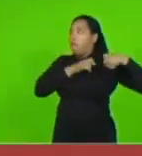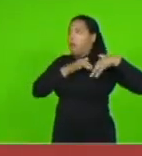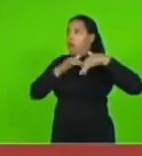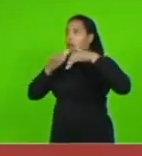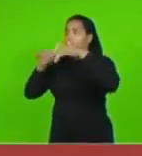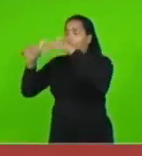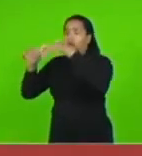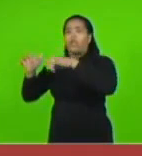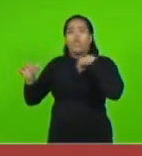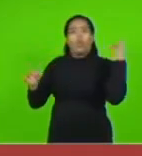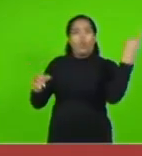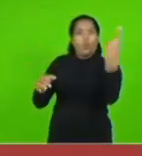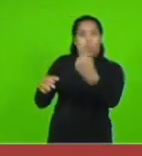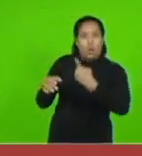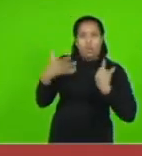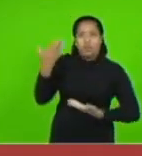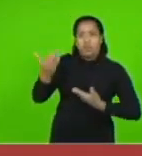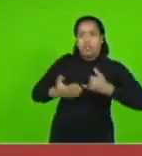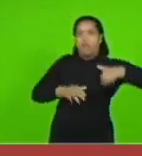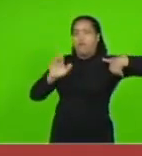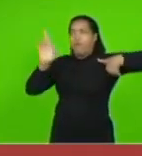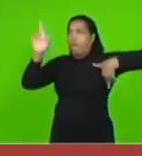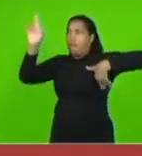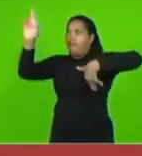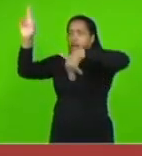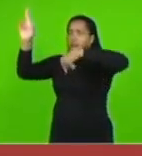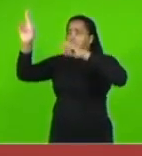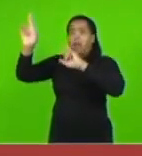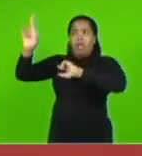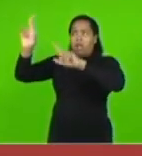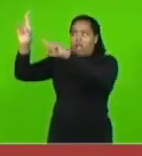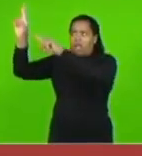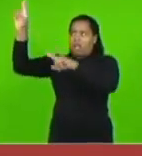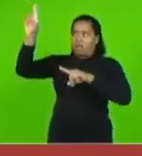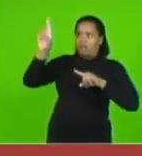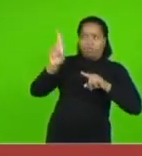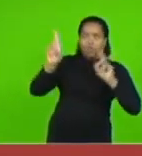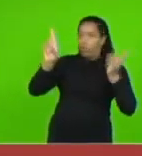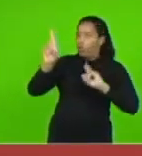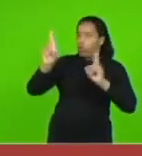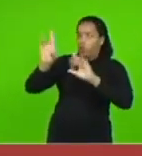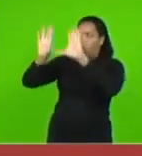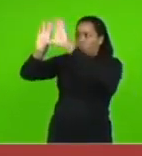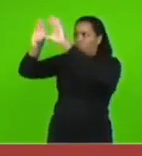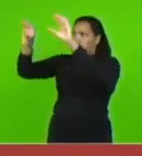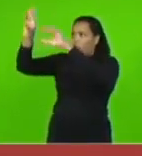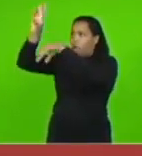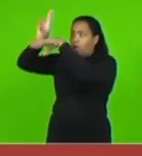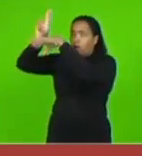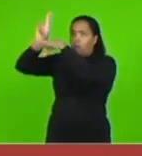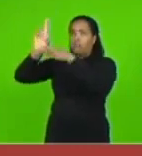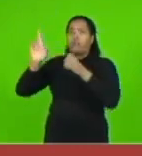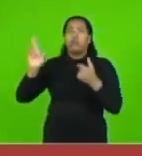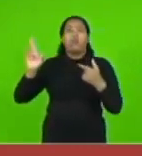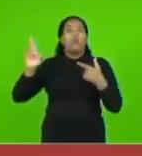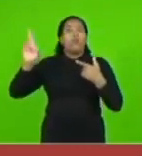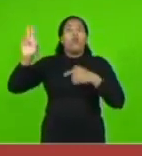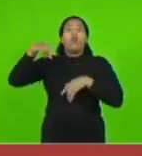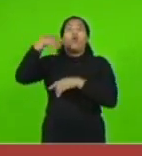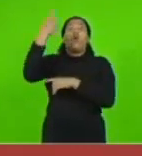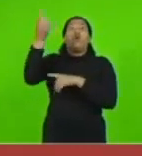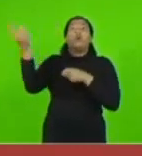heavens. We are the ones that are going to go to him. It's not, this isn't the time yet that the Lord is going to come down to the